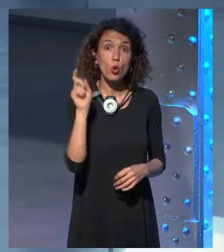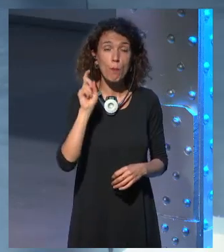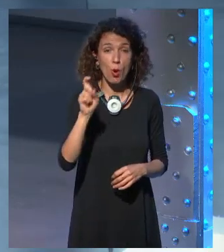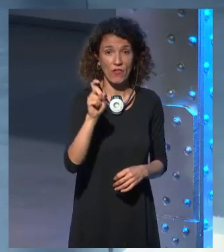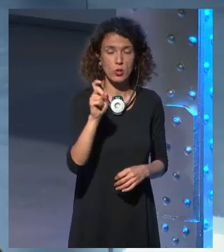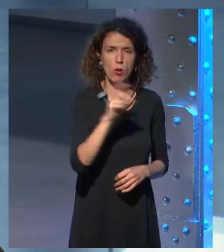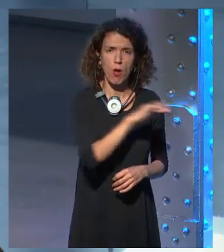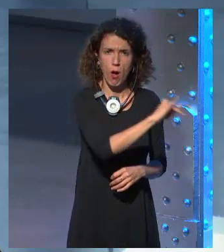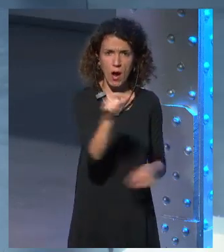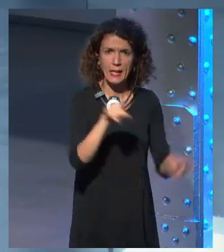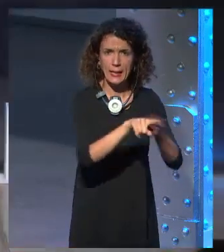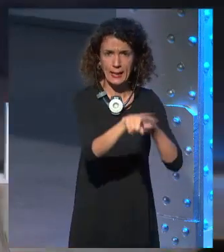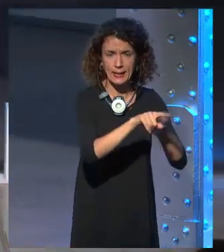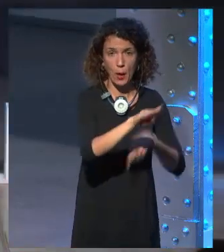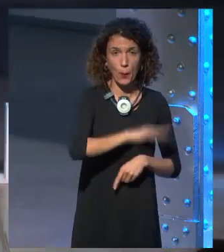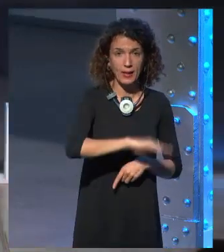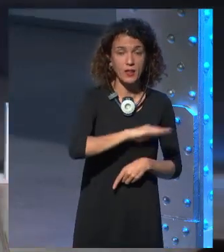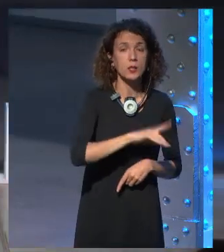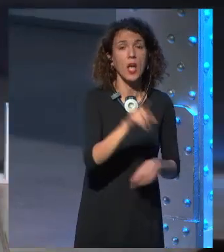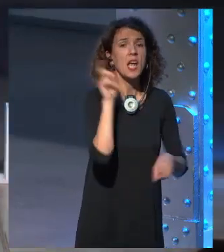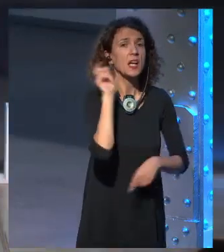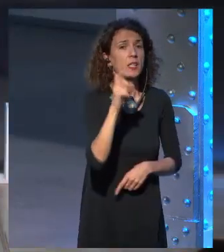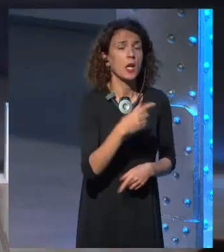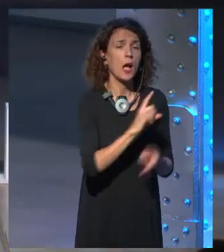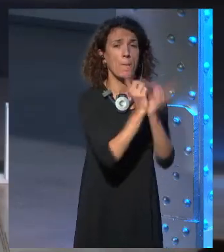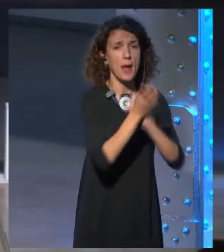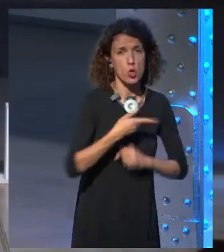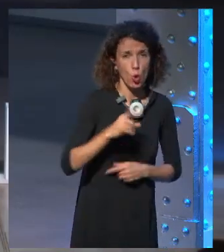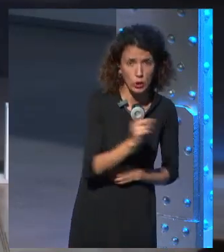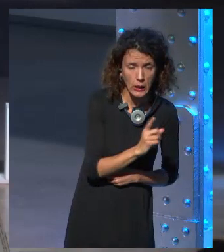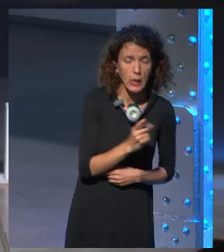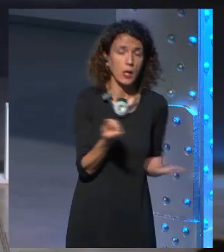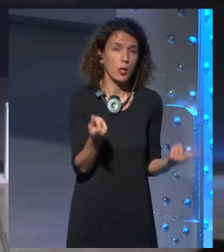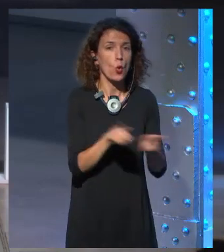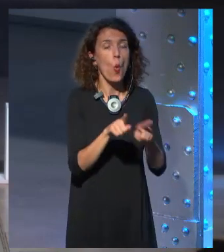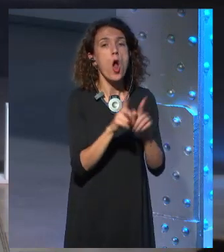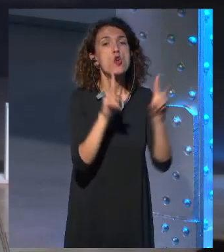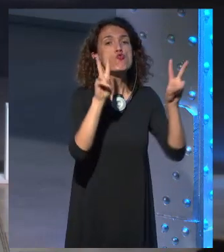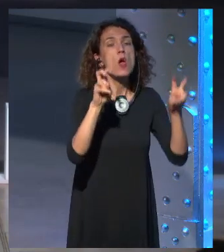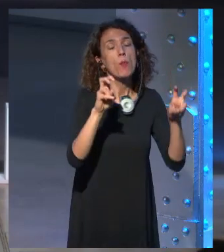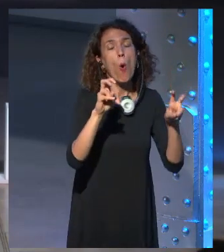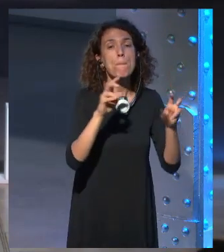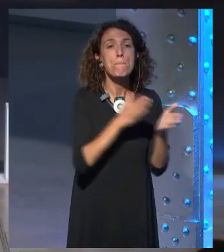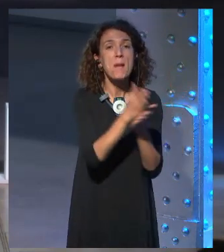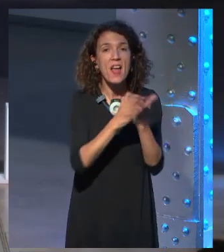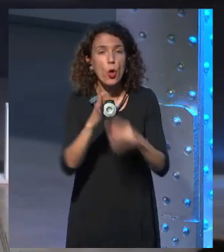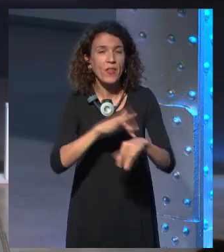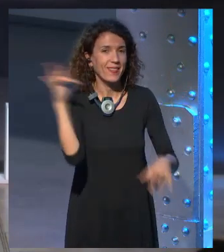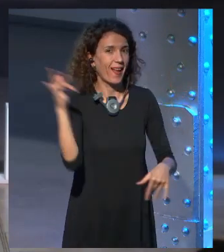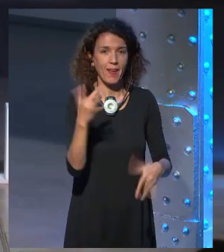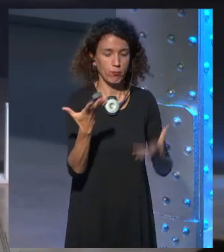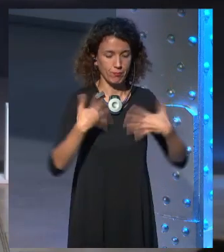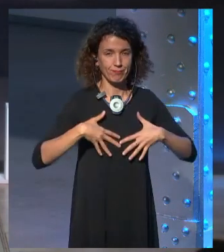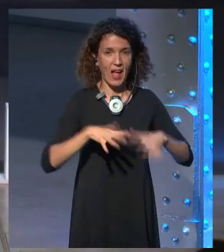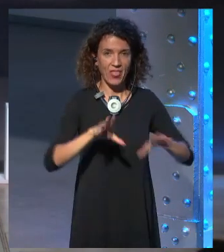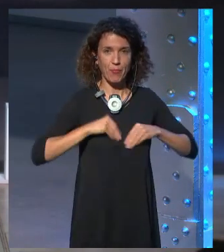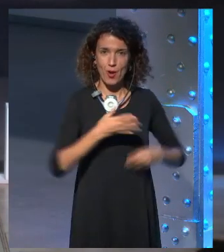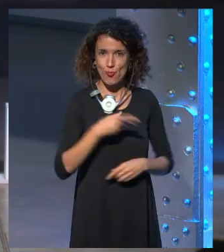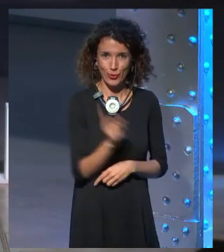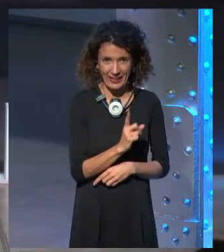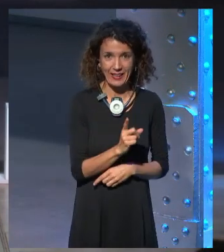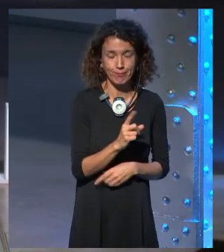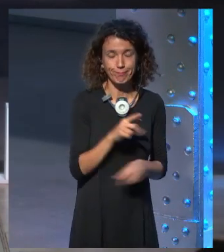being willing to change or not being willing to take up the new digital media. And so there are a couple parts of that that I think are